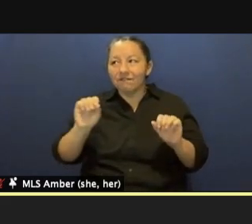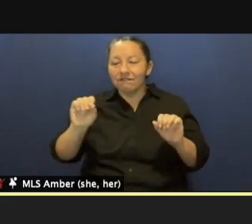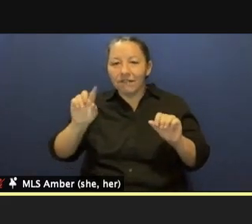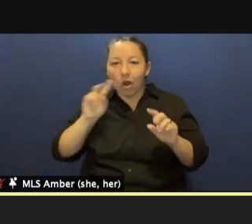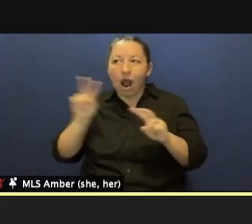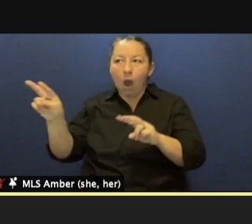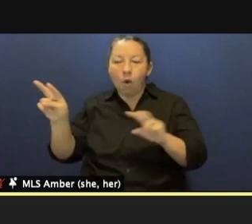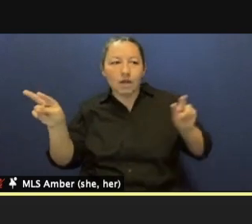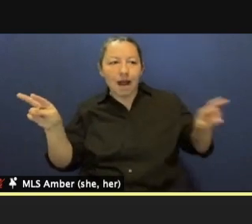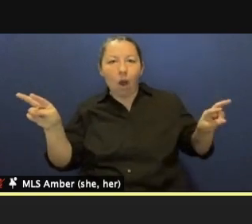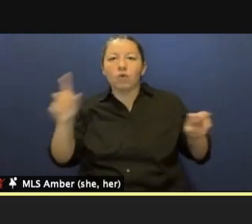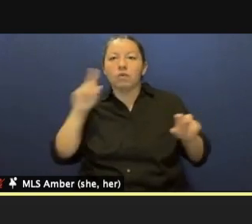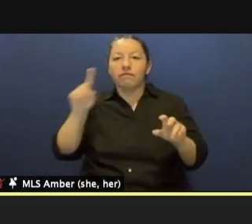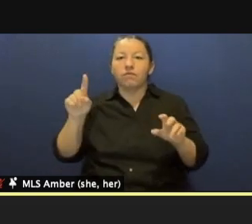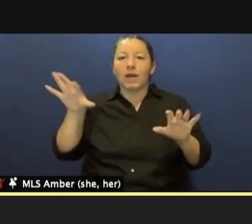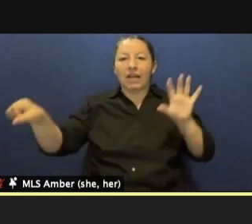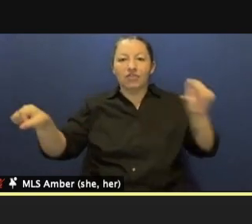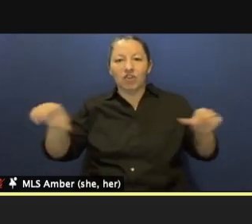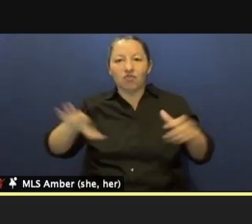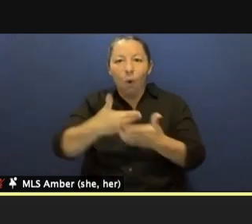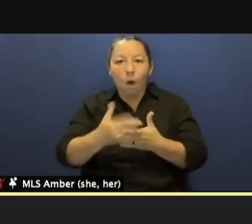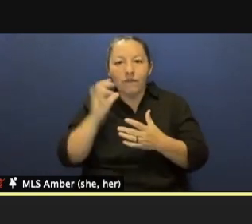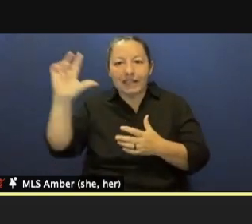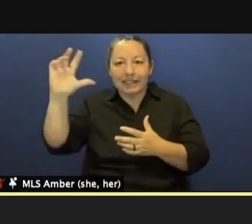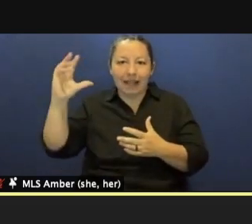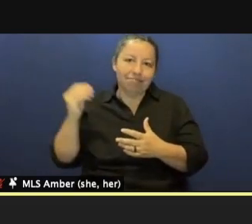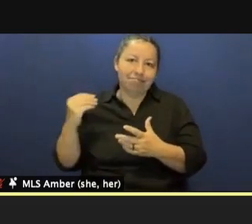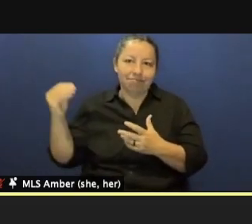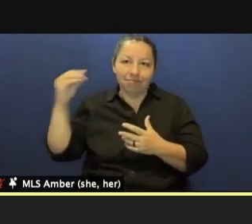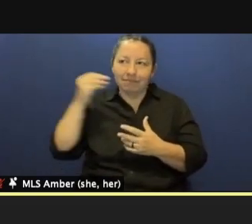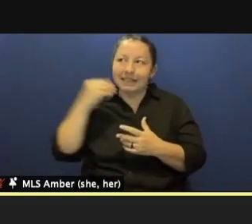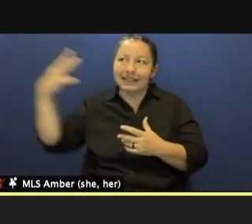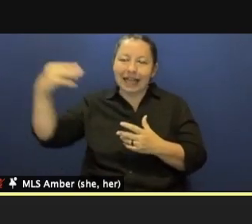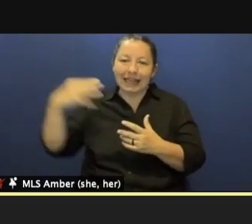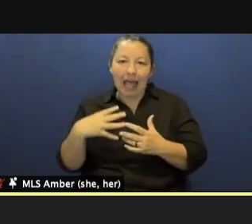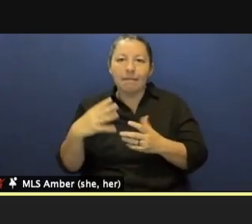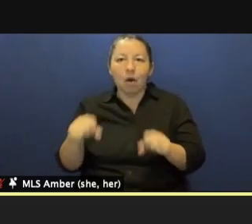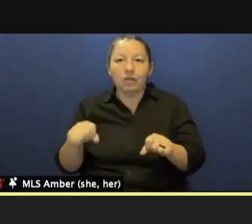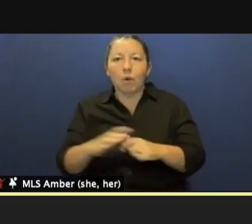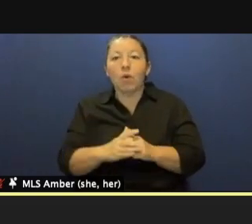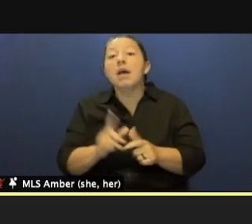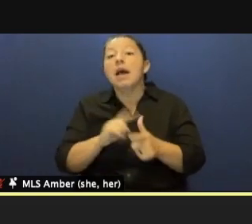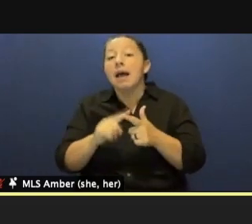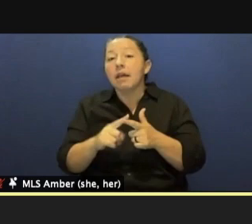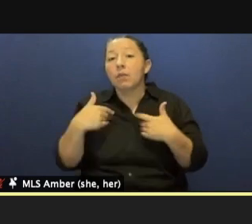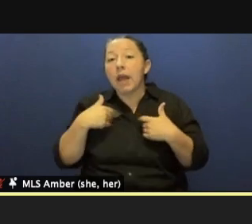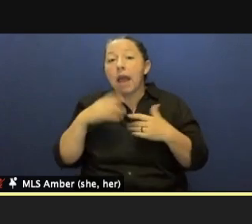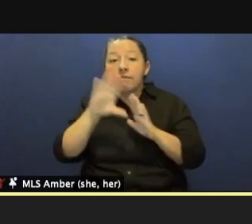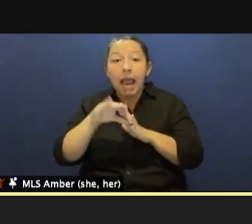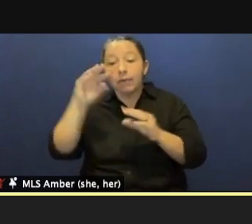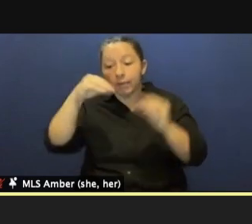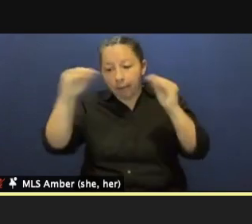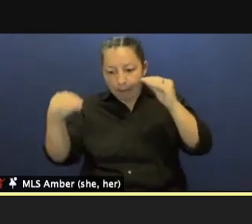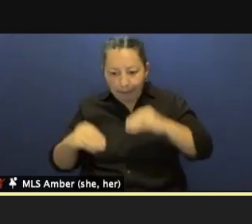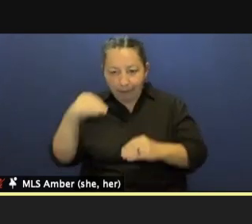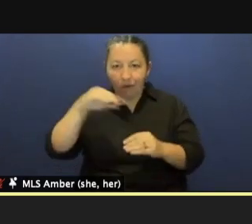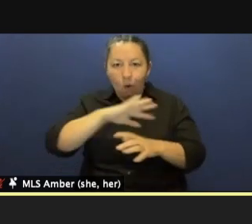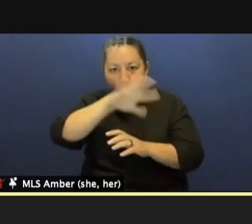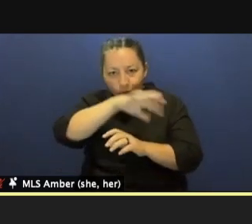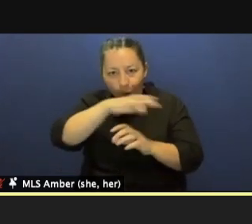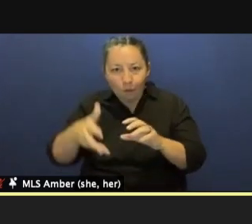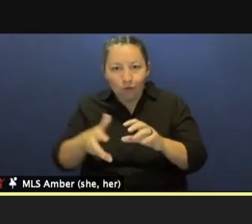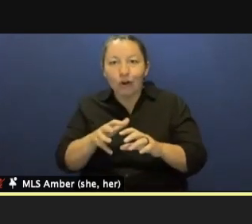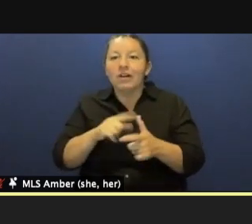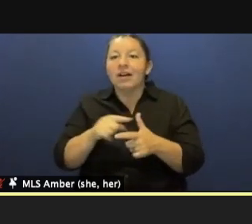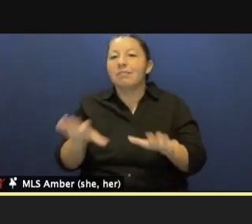but the blackness of space up above. Then lots of situational awareness. Cameras all over the place, as you can imagine. performing basically